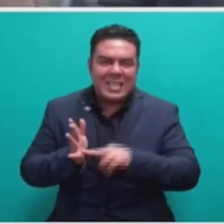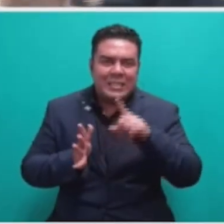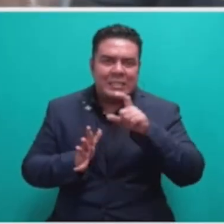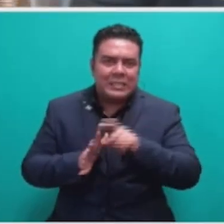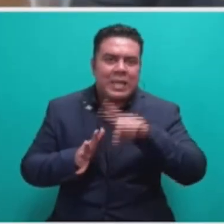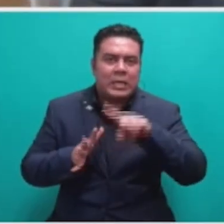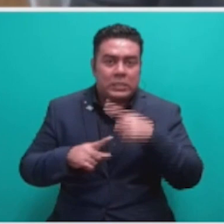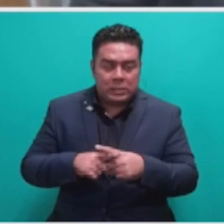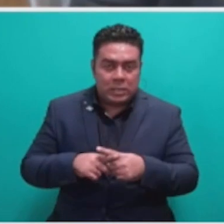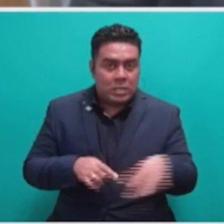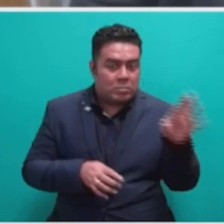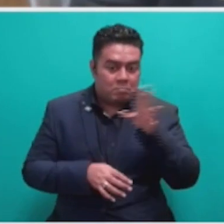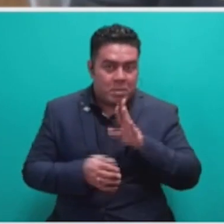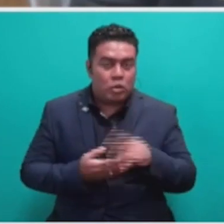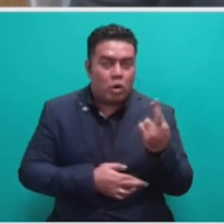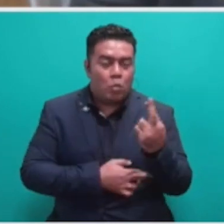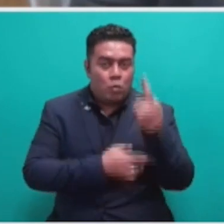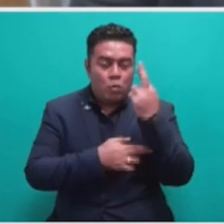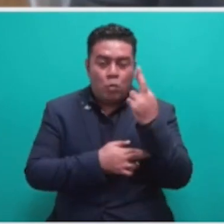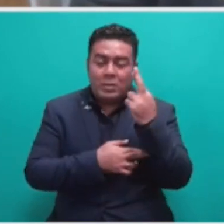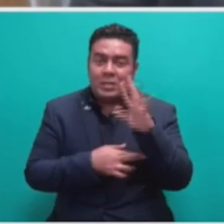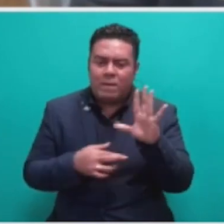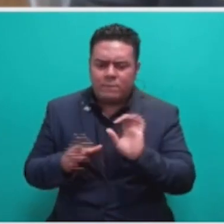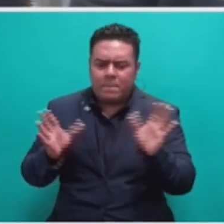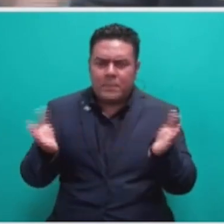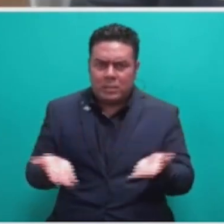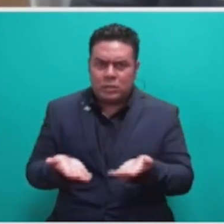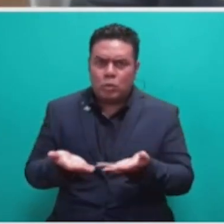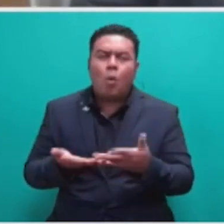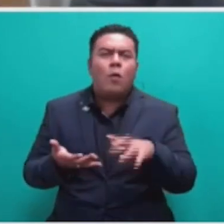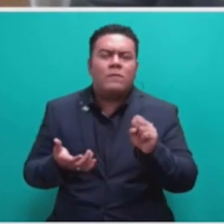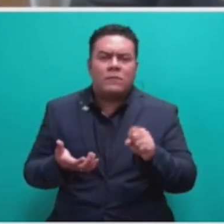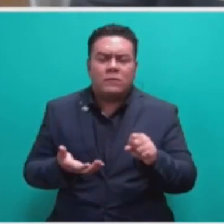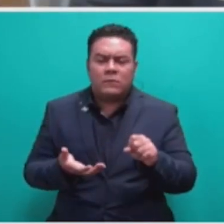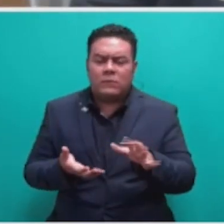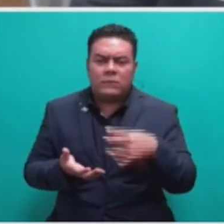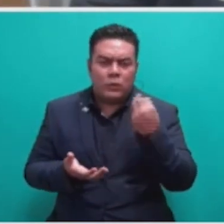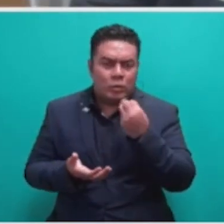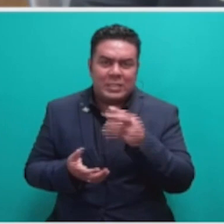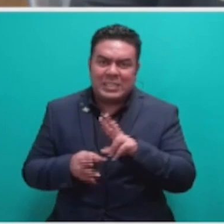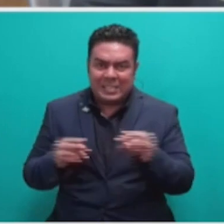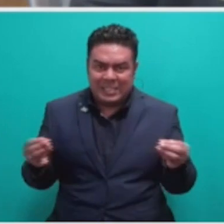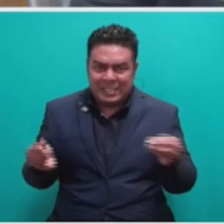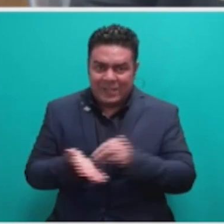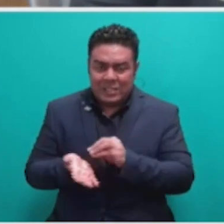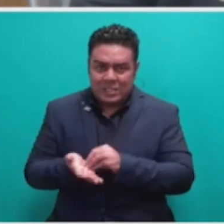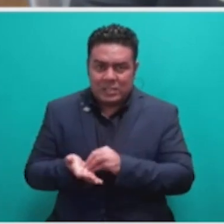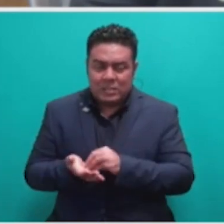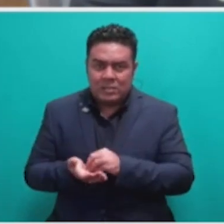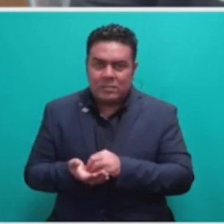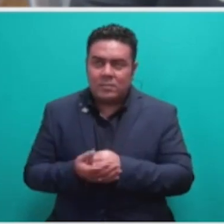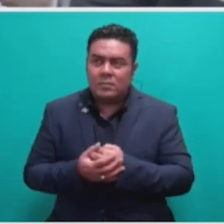a representative basket of goods and services that is purchased by the consumer with different weights.